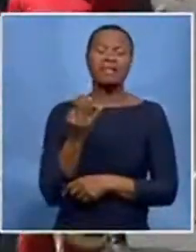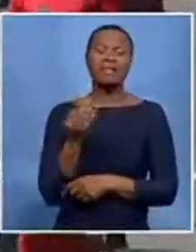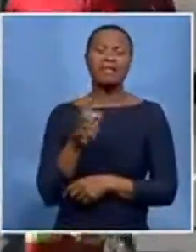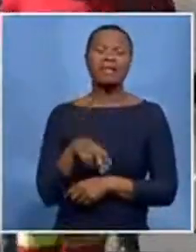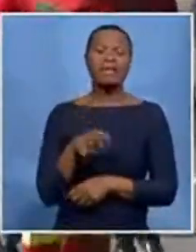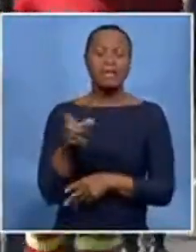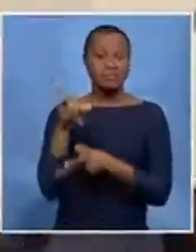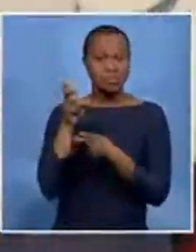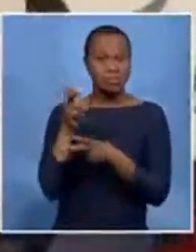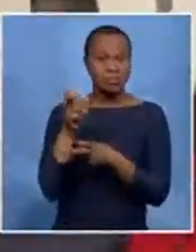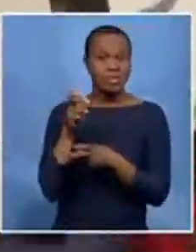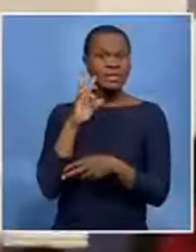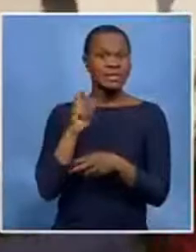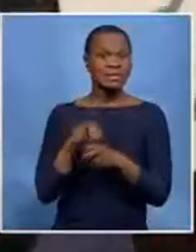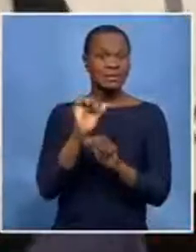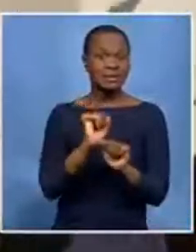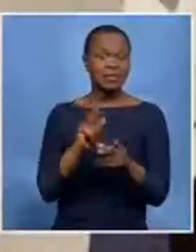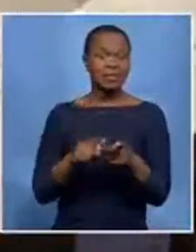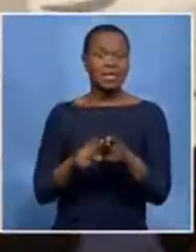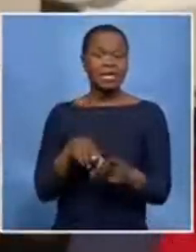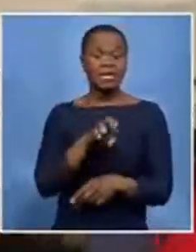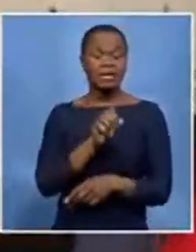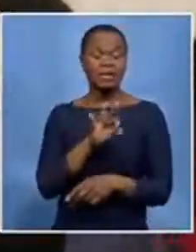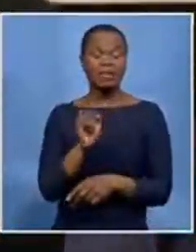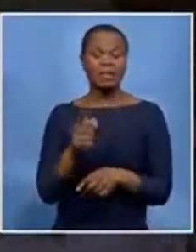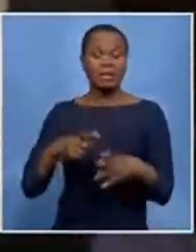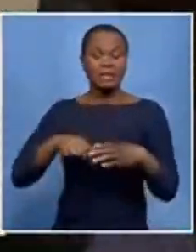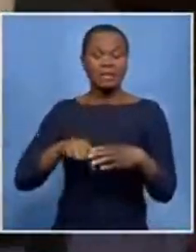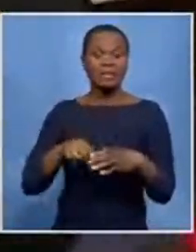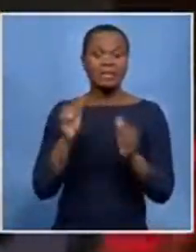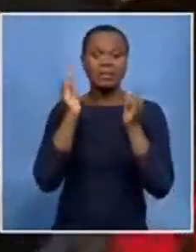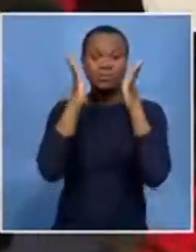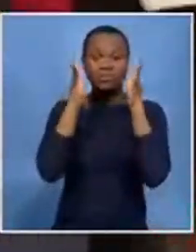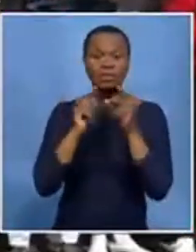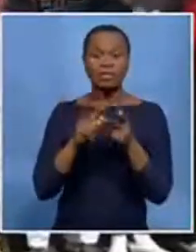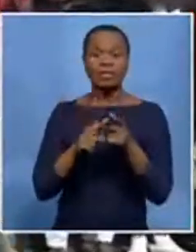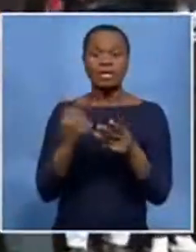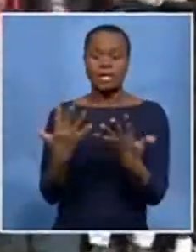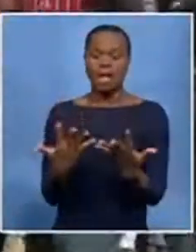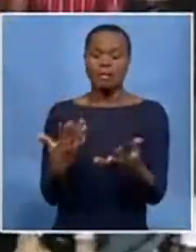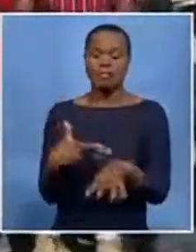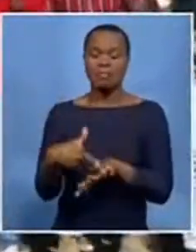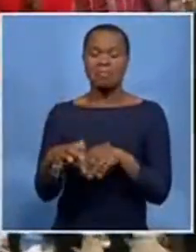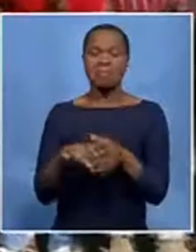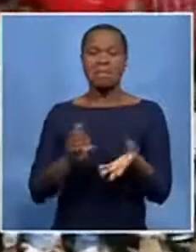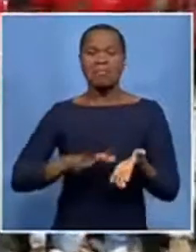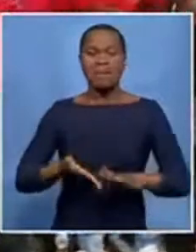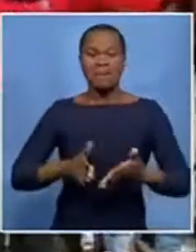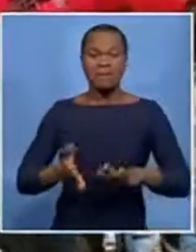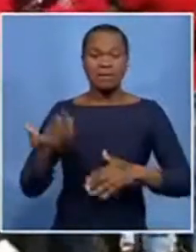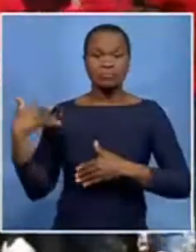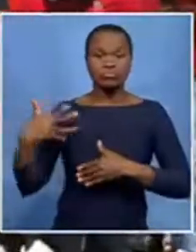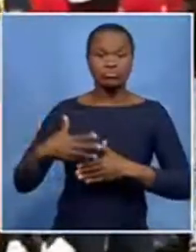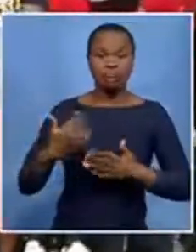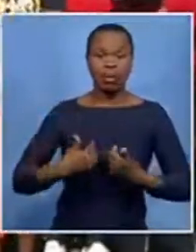nedikhalo tabo. eEFF eSwatini ikholela ukuthi tandla tengwenyama tigcwele ingadi ngalabantu labashona solo kucubuke